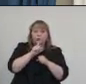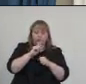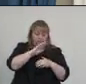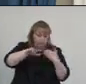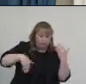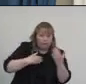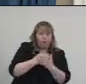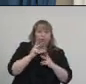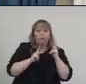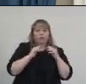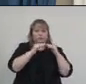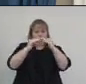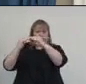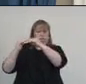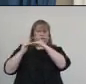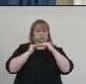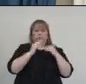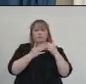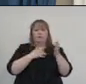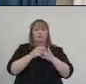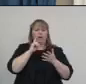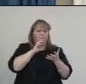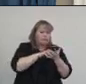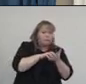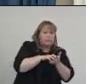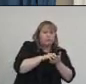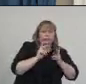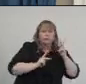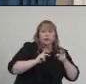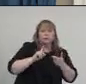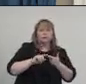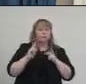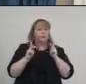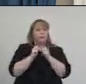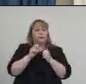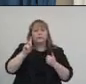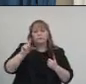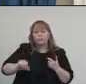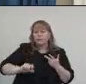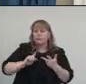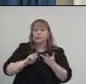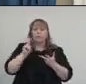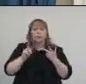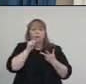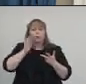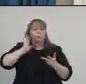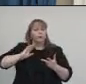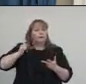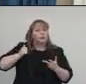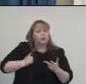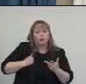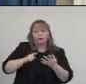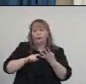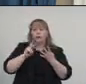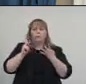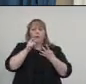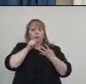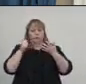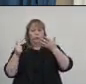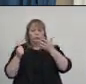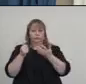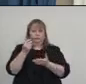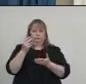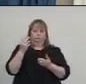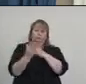ethnic minorities, vulnerable populations, and our veterans. Finally, the state's management of the recovery